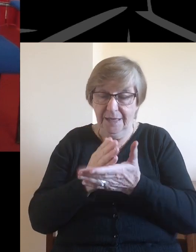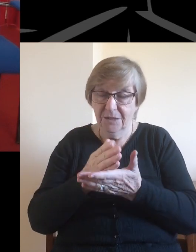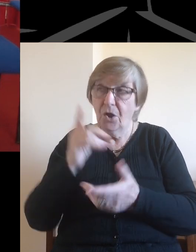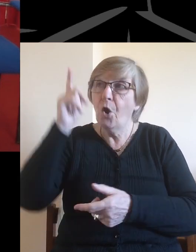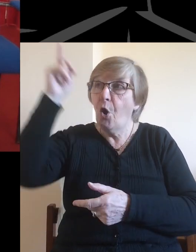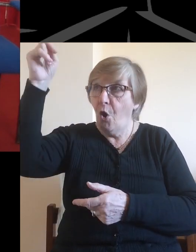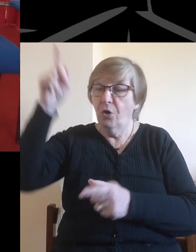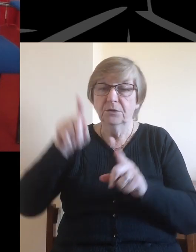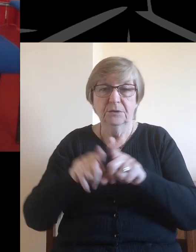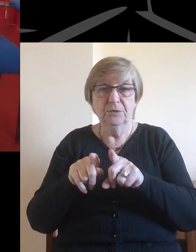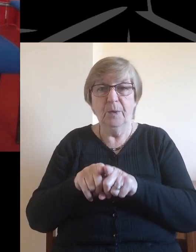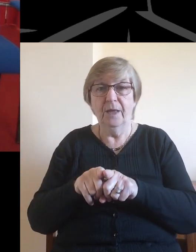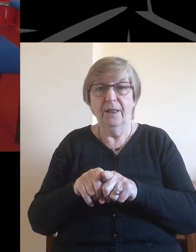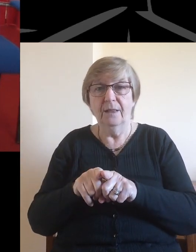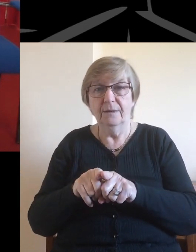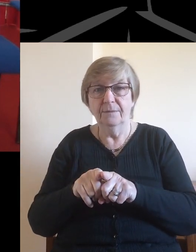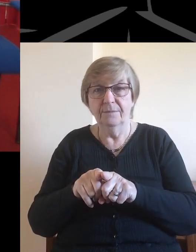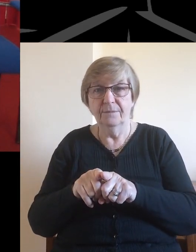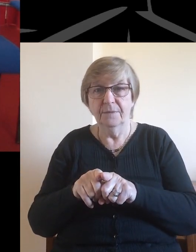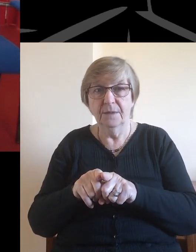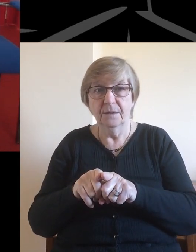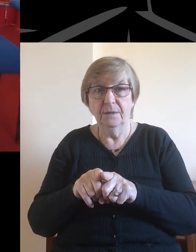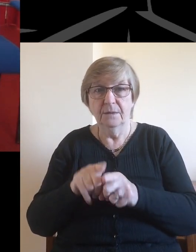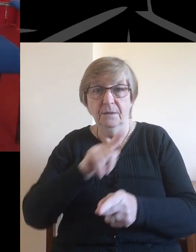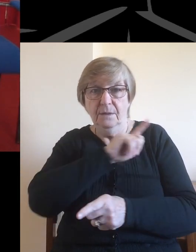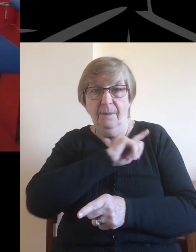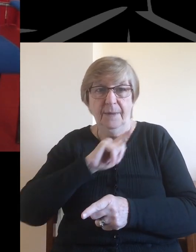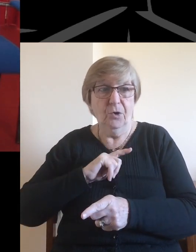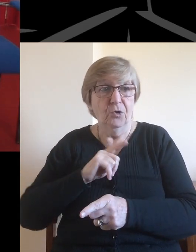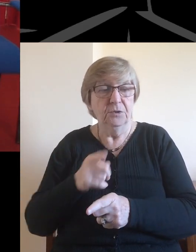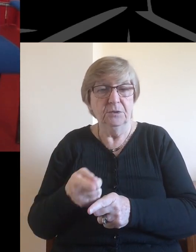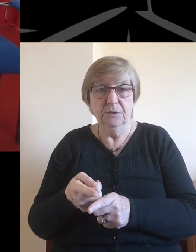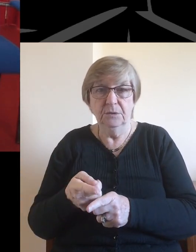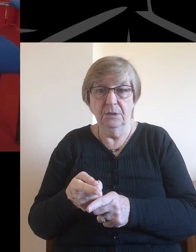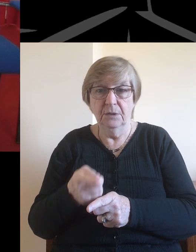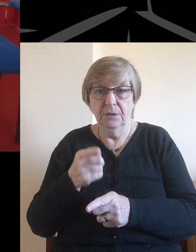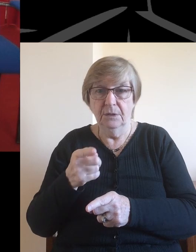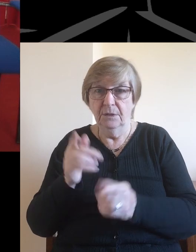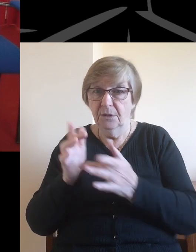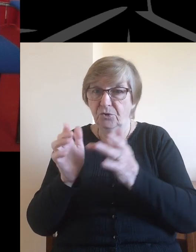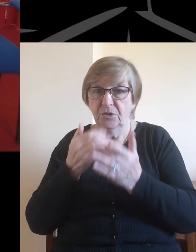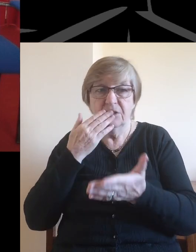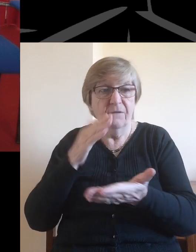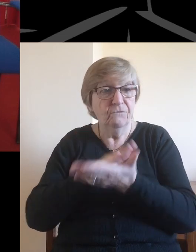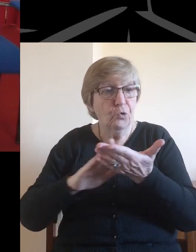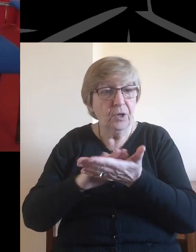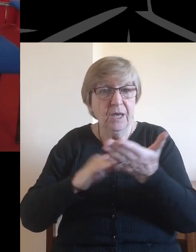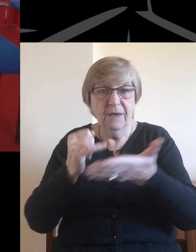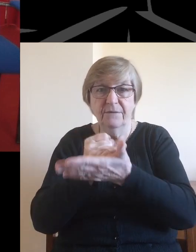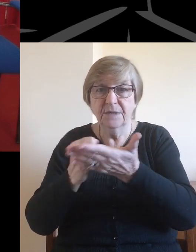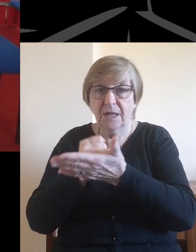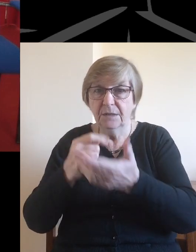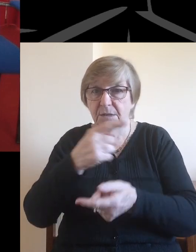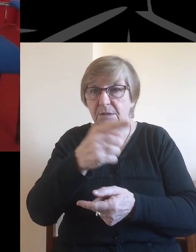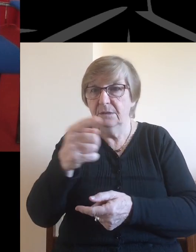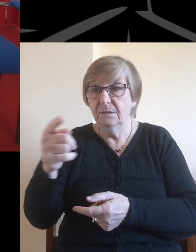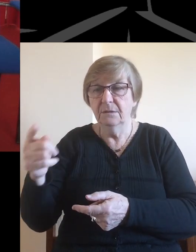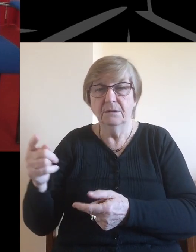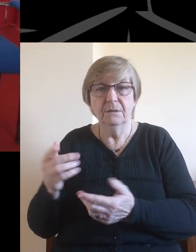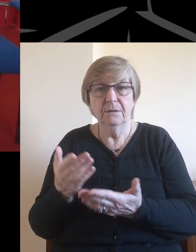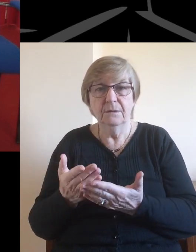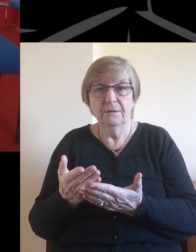flesh. As I say, not least because he forgave people their sins.